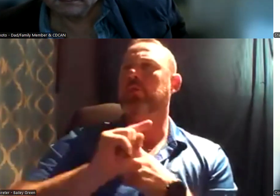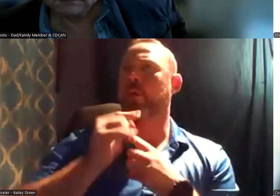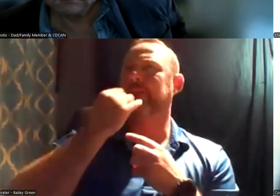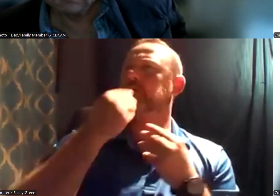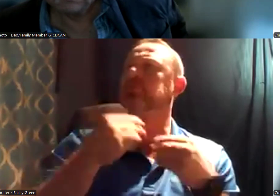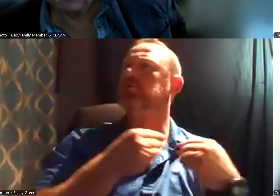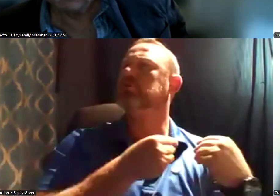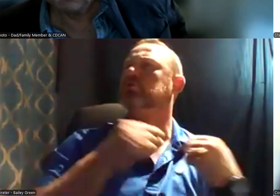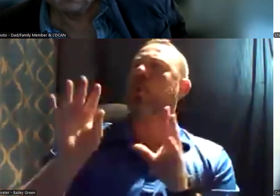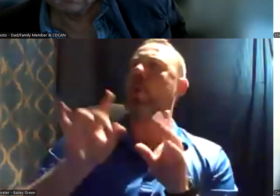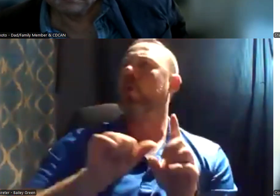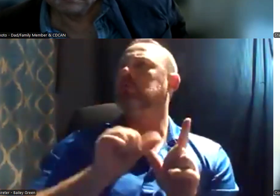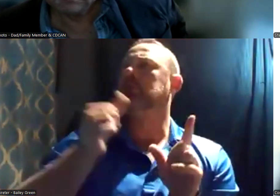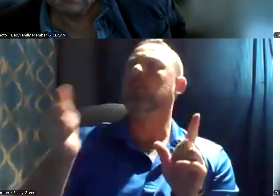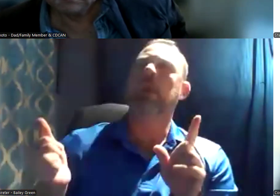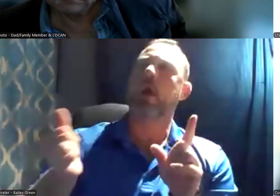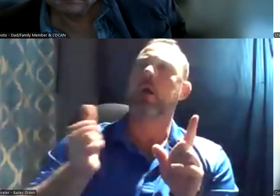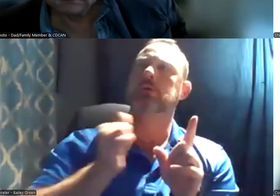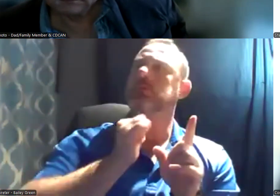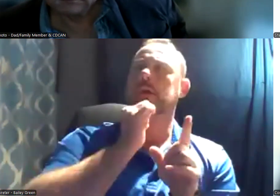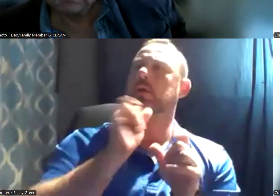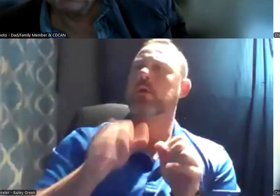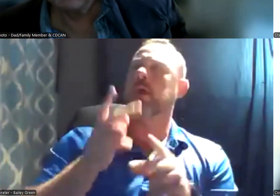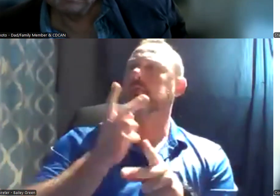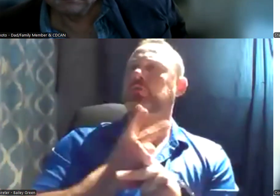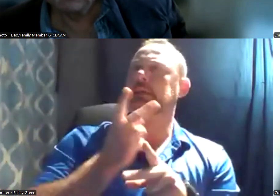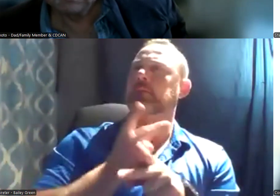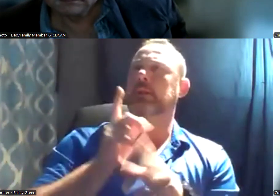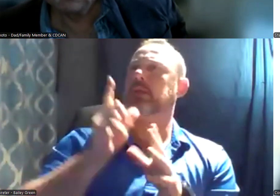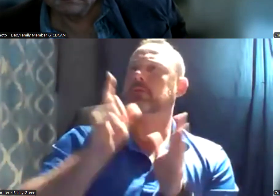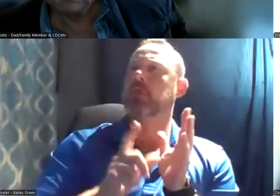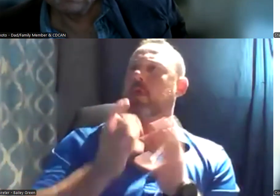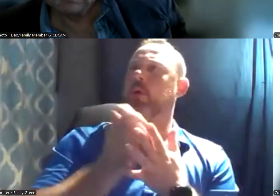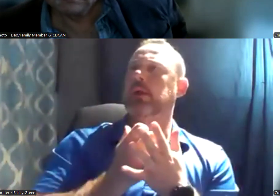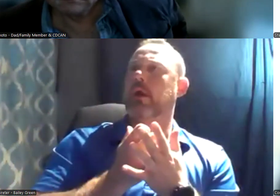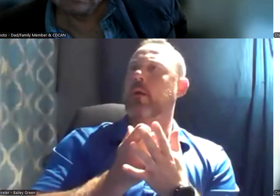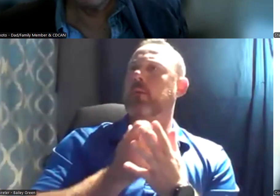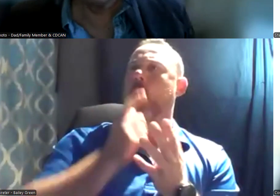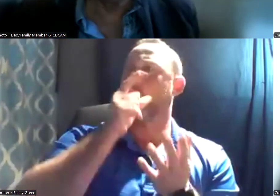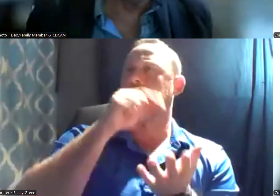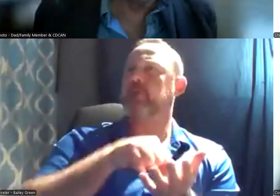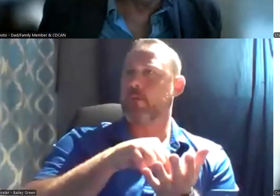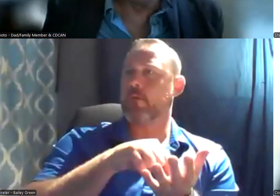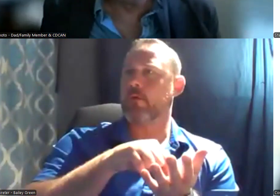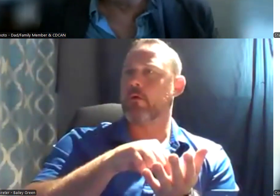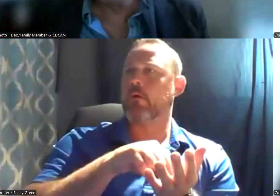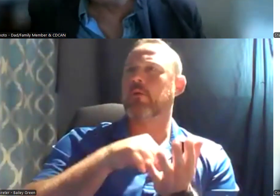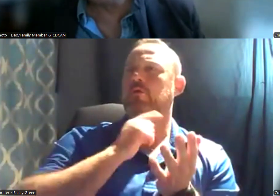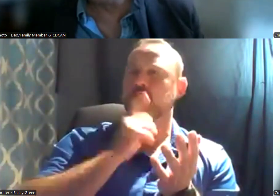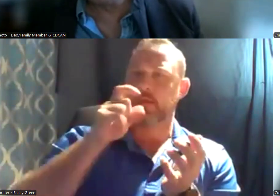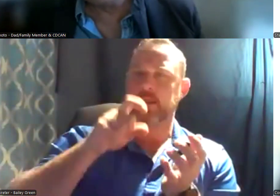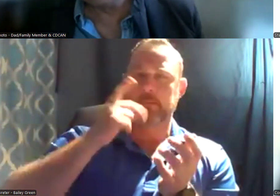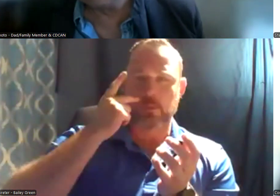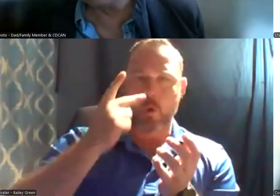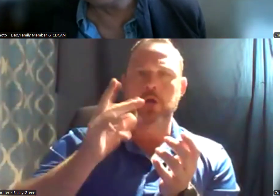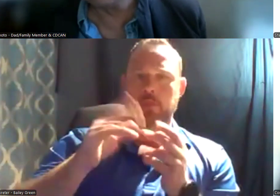someone else, then they don't have to keep it as low income, or they don't have to keep it as affordable. And we need to really be on the watch for